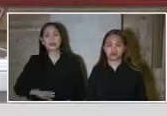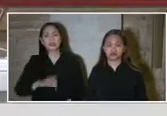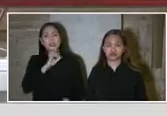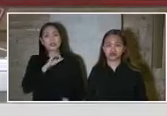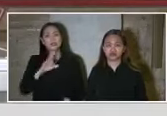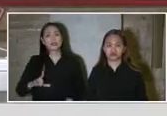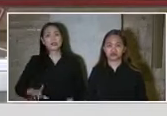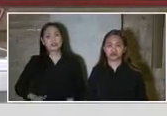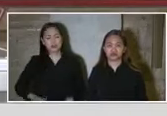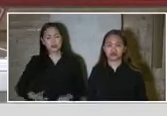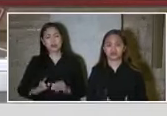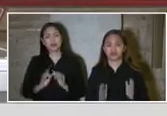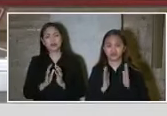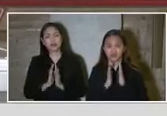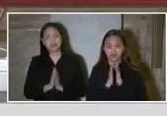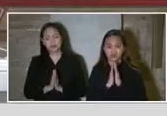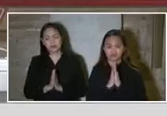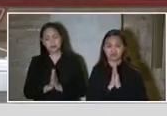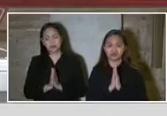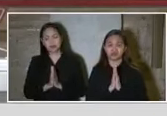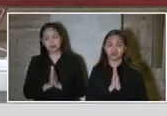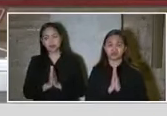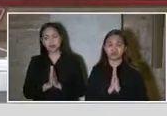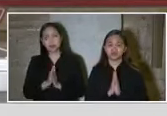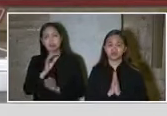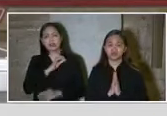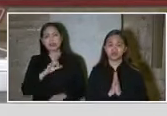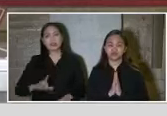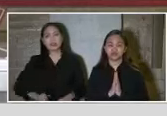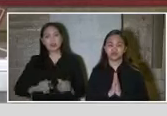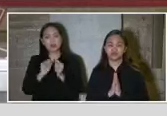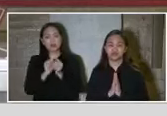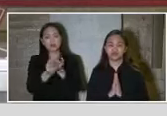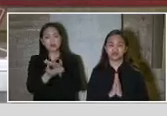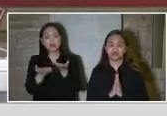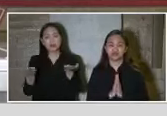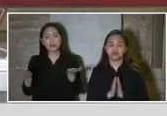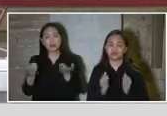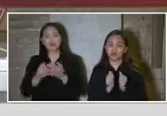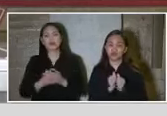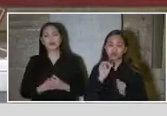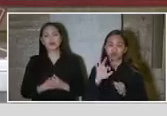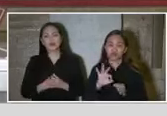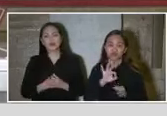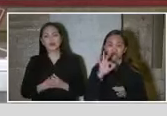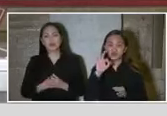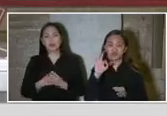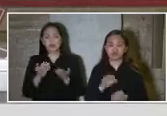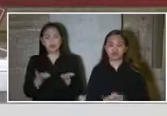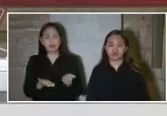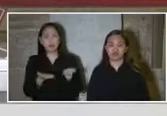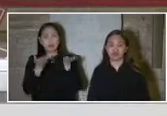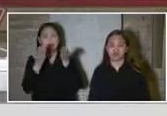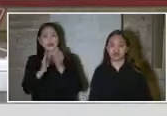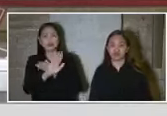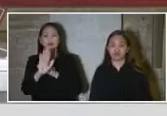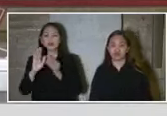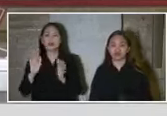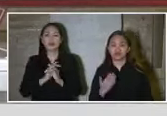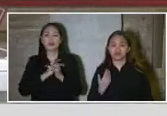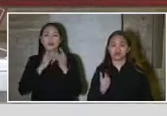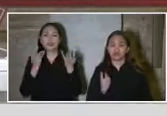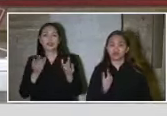our Lord. Amen. The Lord be with you. And with your spirit. Lift up your